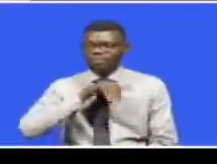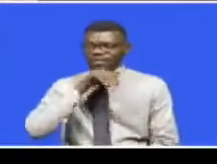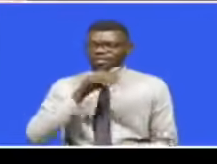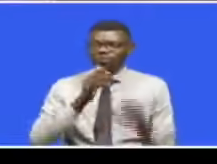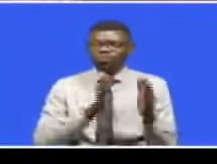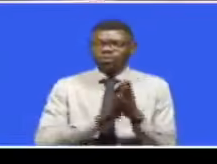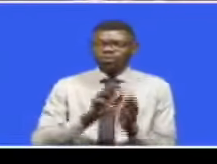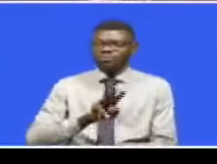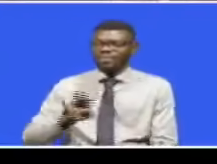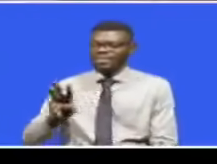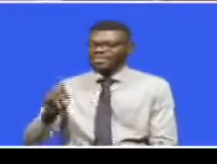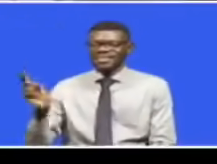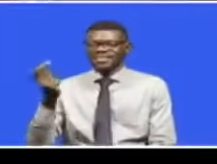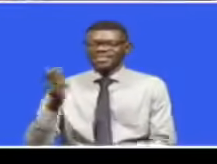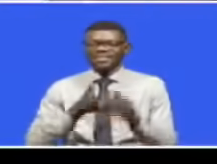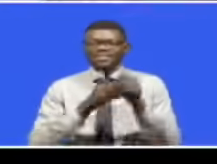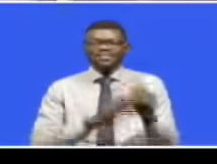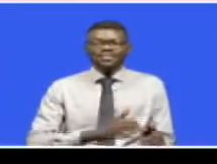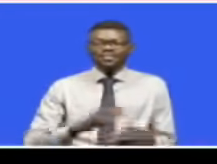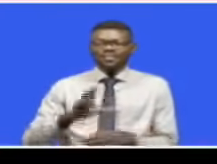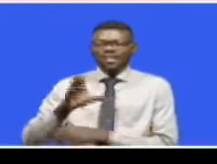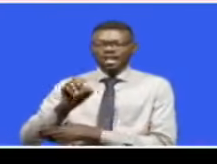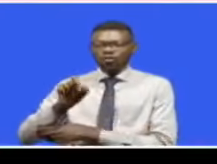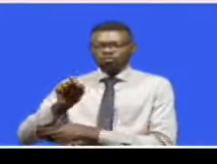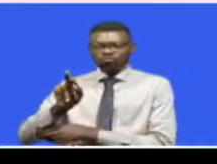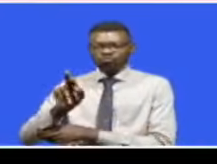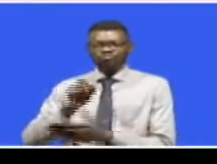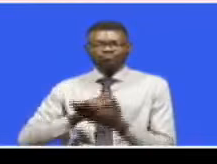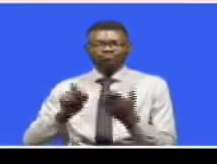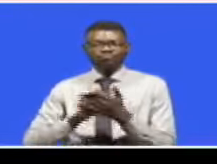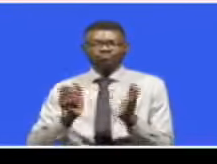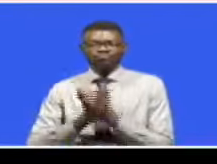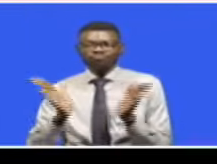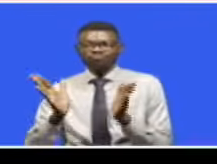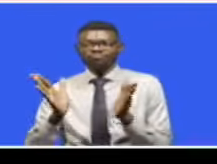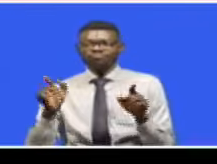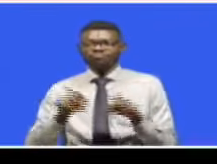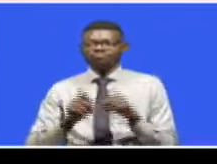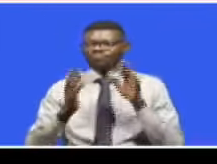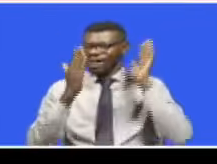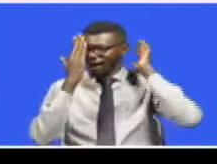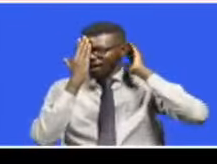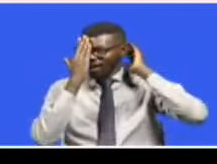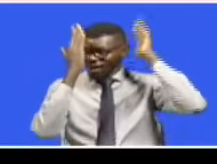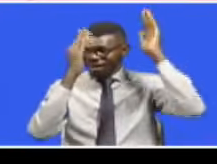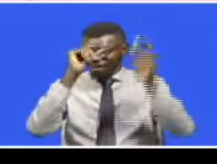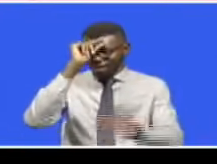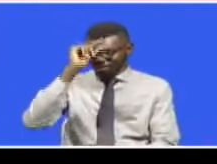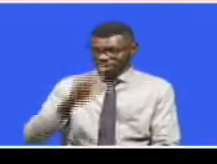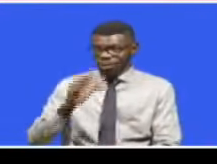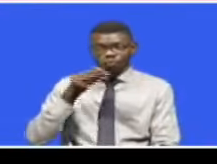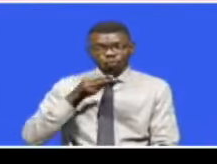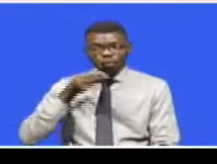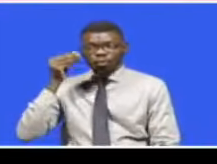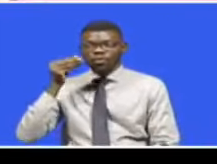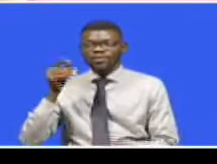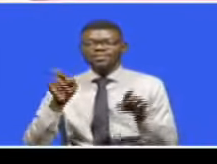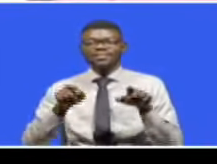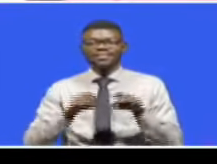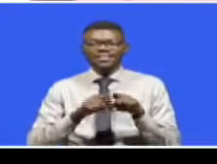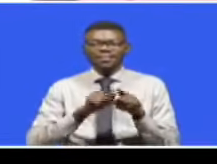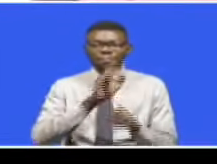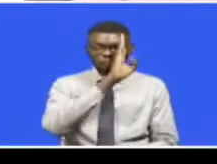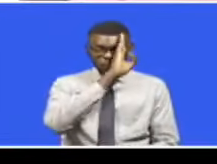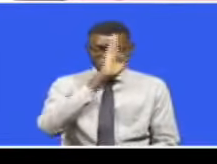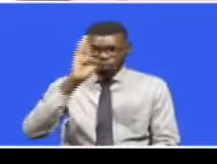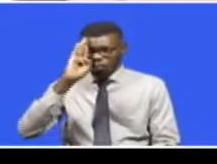Kenya leaders, among them Kotu Secretary General Francis Atwoli, as well as Kakamega Governor Wycliffe Ambetsa Oparanya and his Bungoma